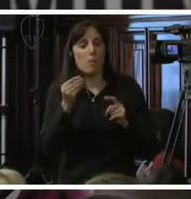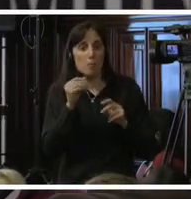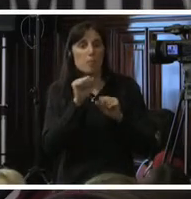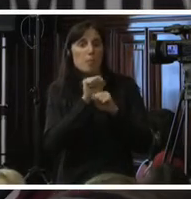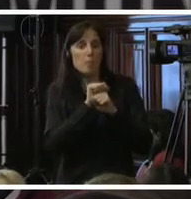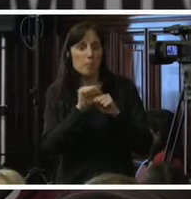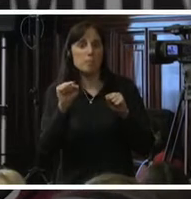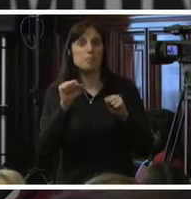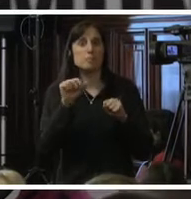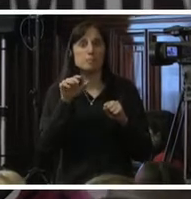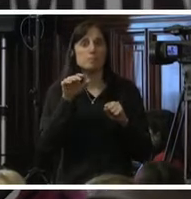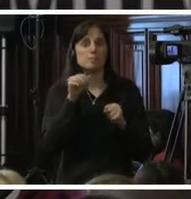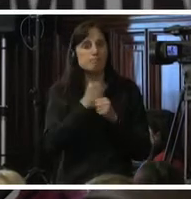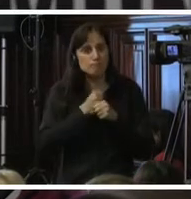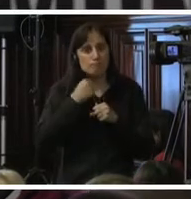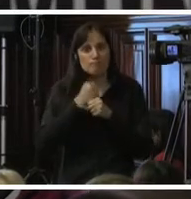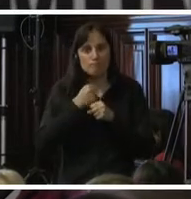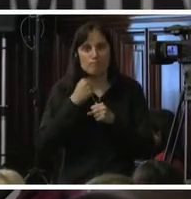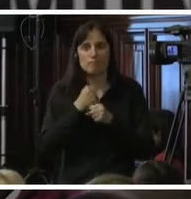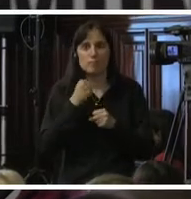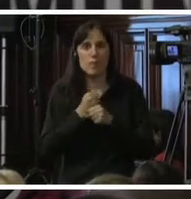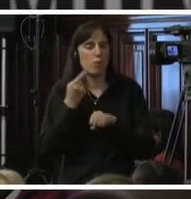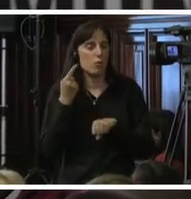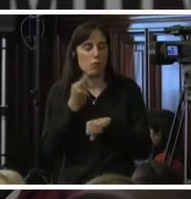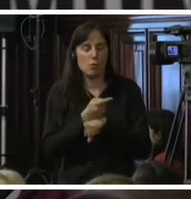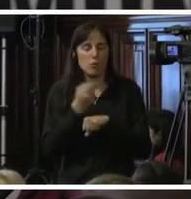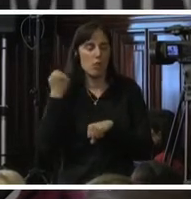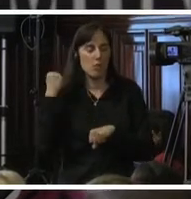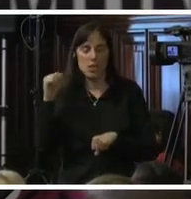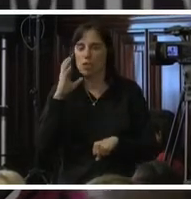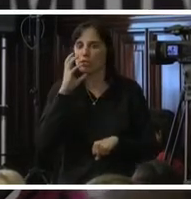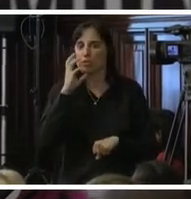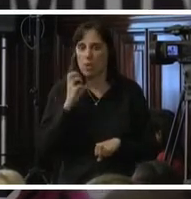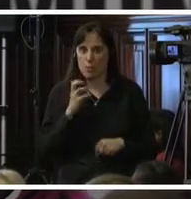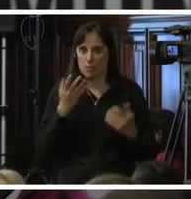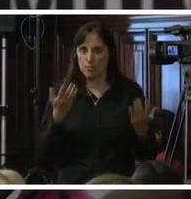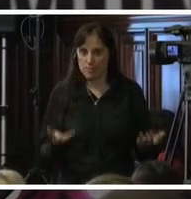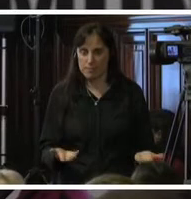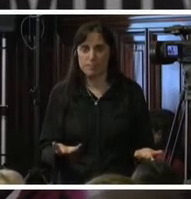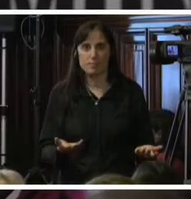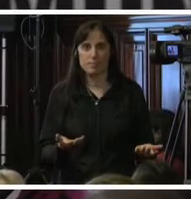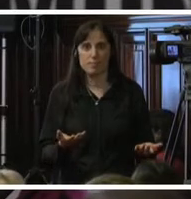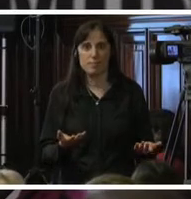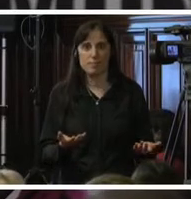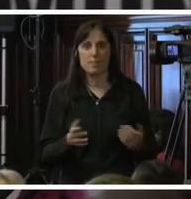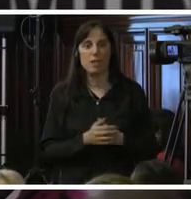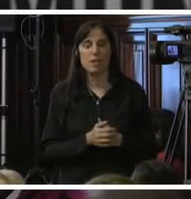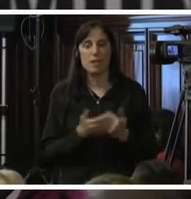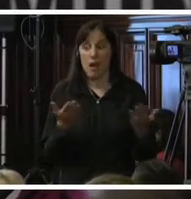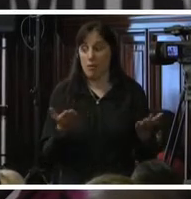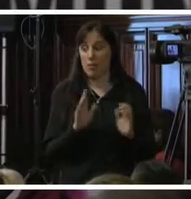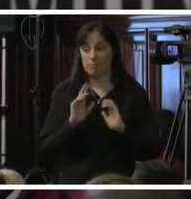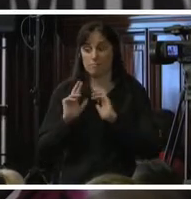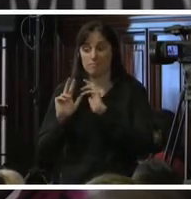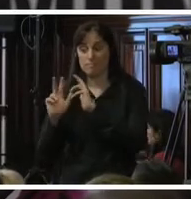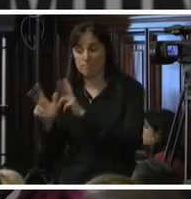crime. With that, I now pass the baton over to you for your closing statement.